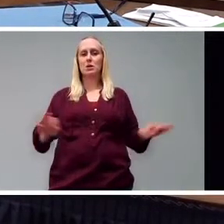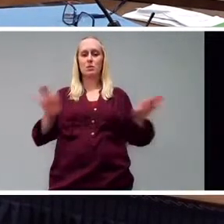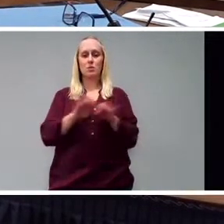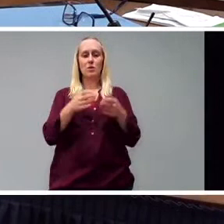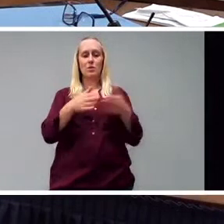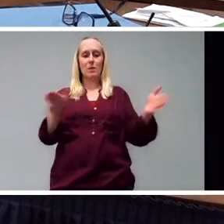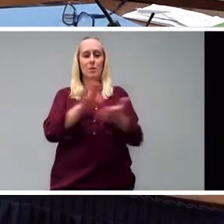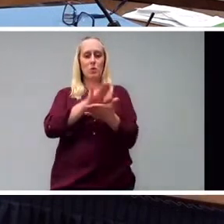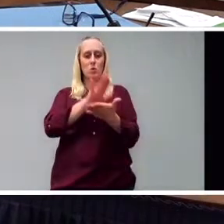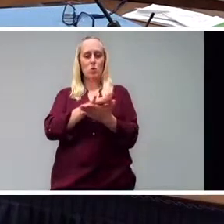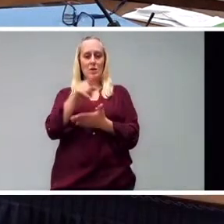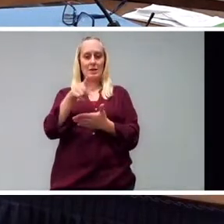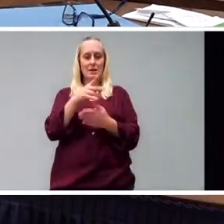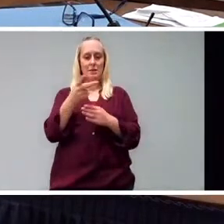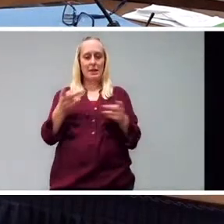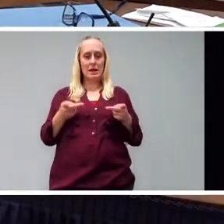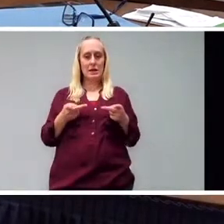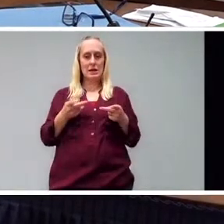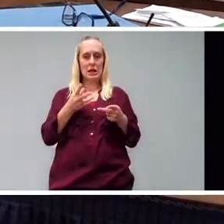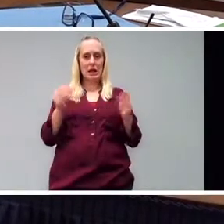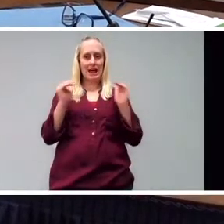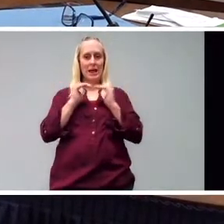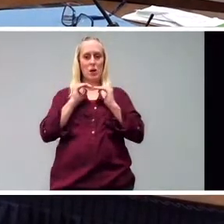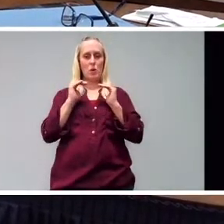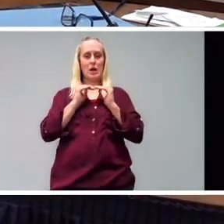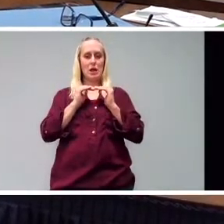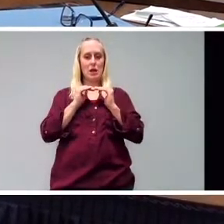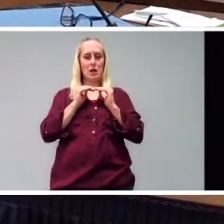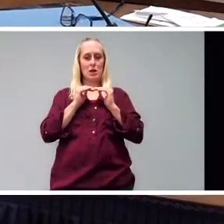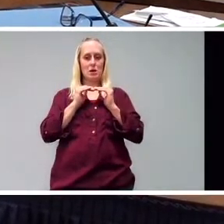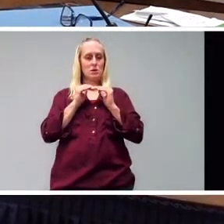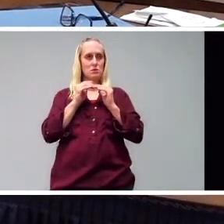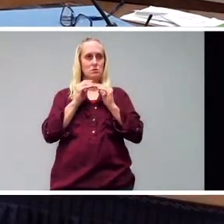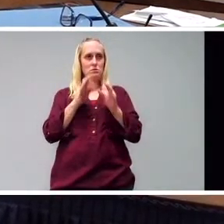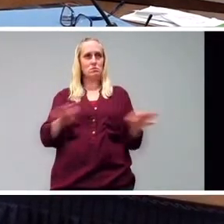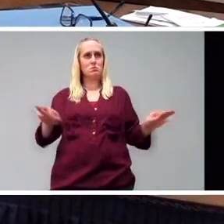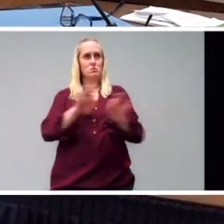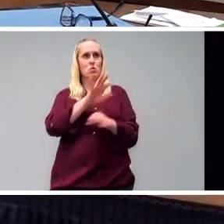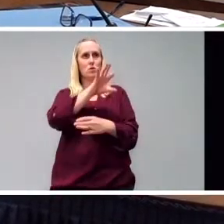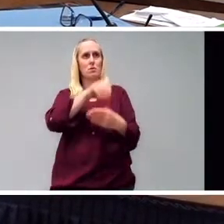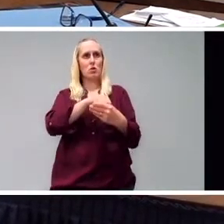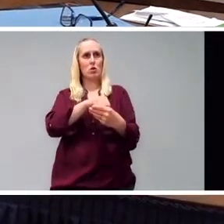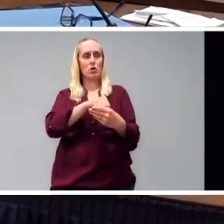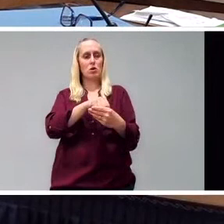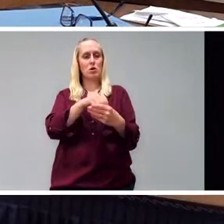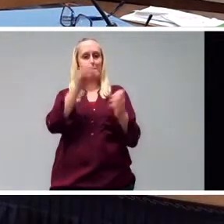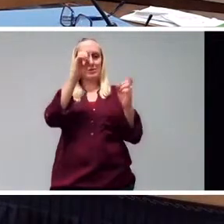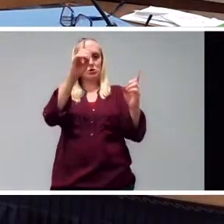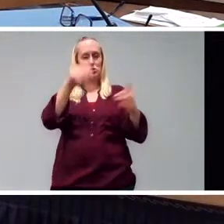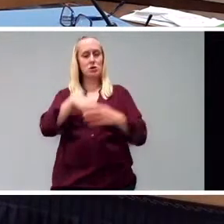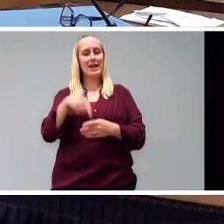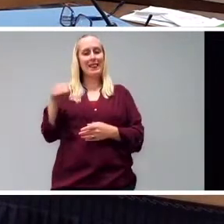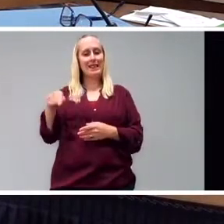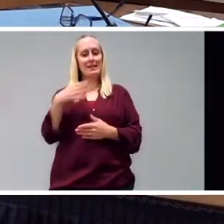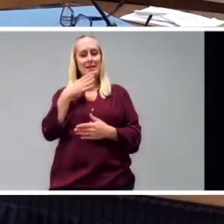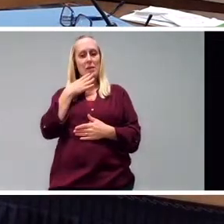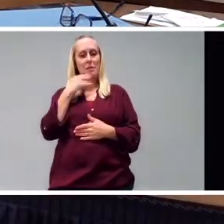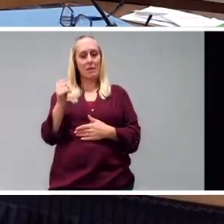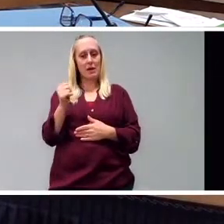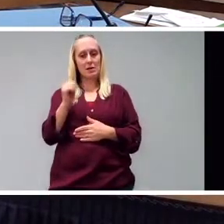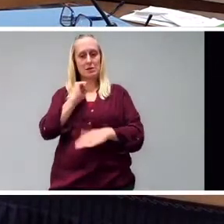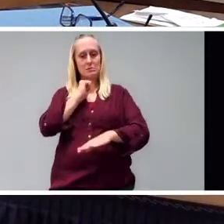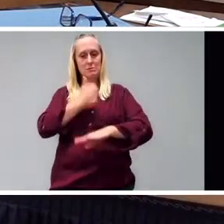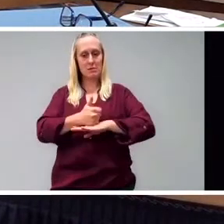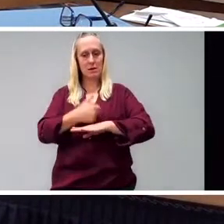and equity is the bread and butter of public education and public schools. And this is the best example I can see. I mean, you talk